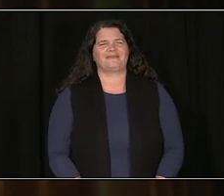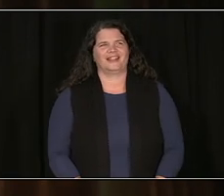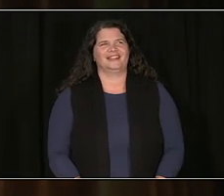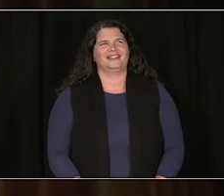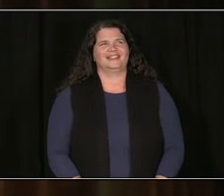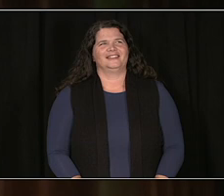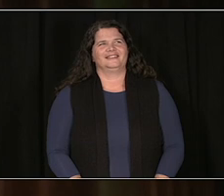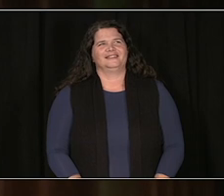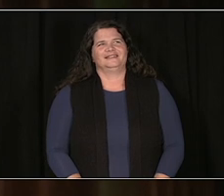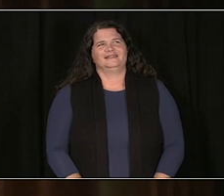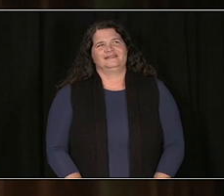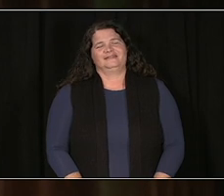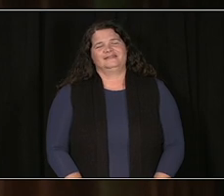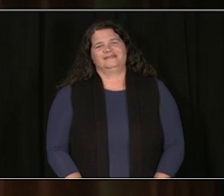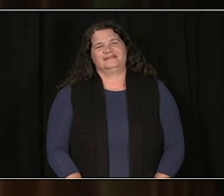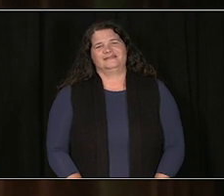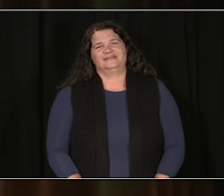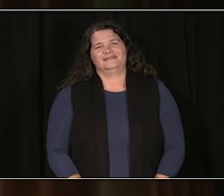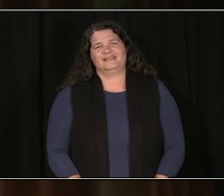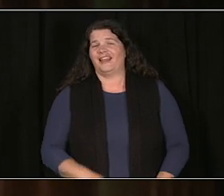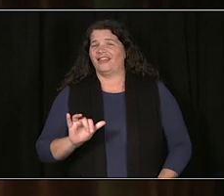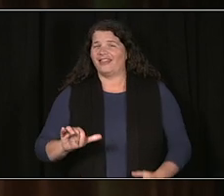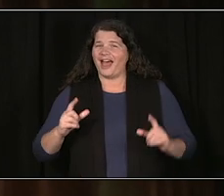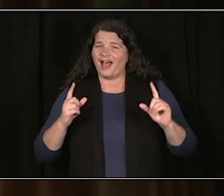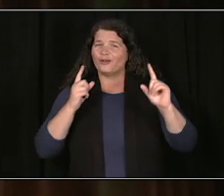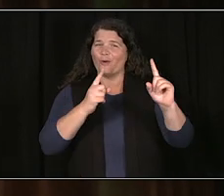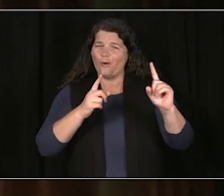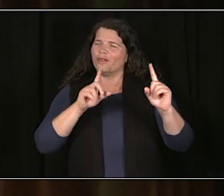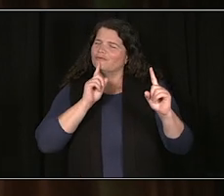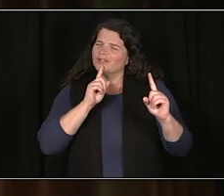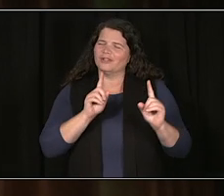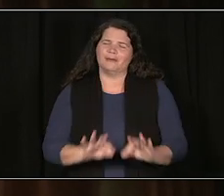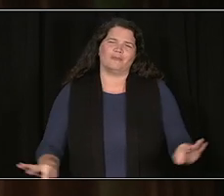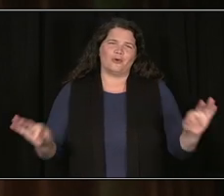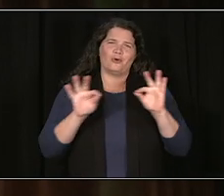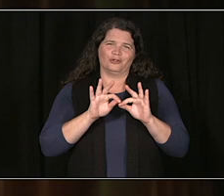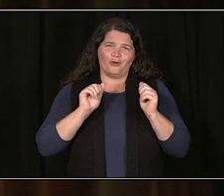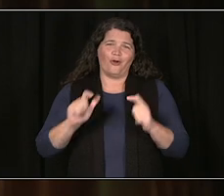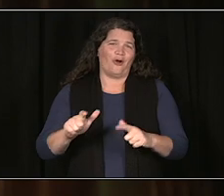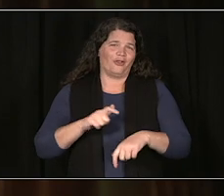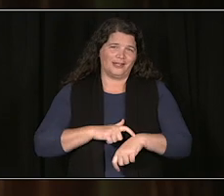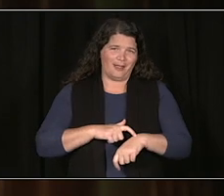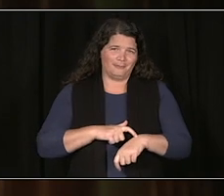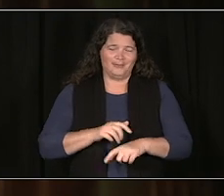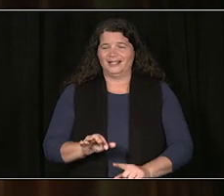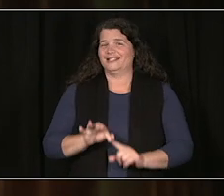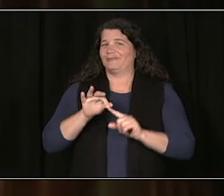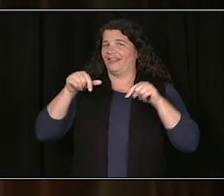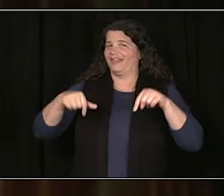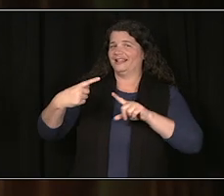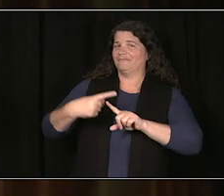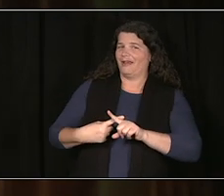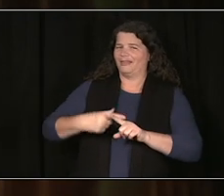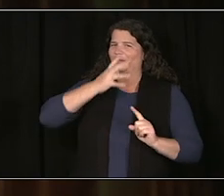Yeah. And that is something that is so important all the time, but as we celebrate Women's